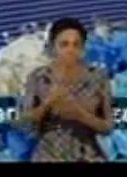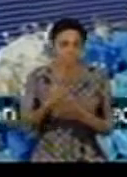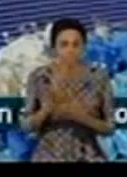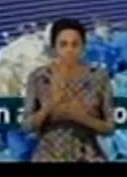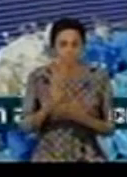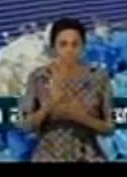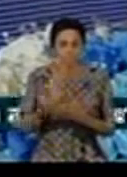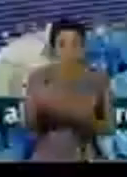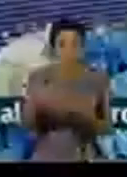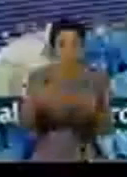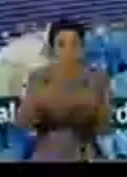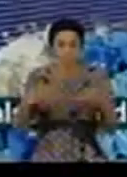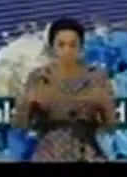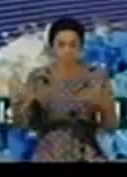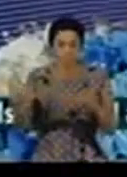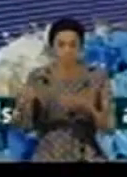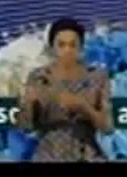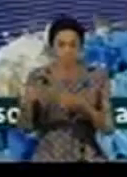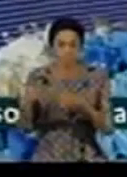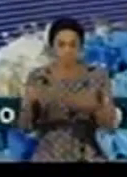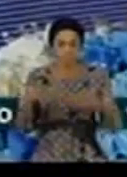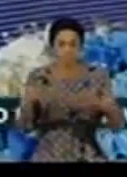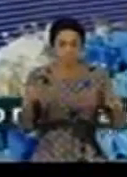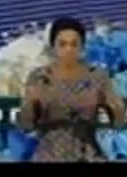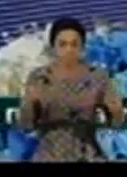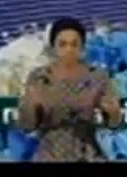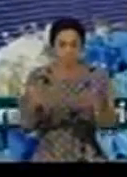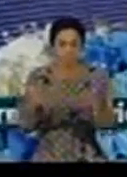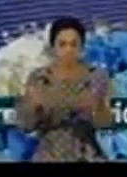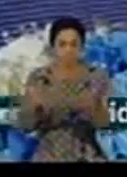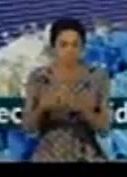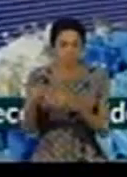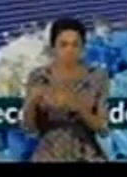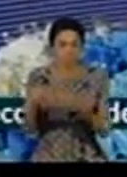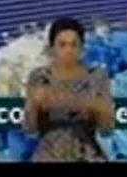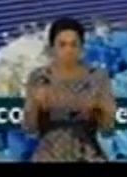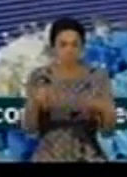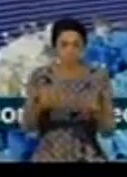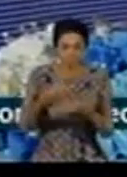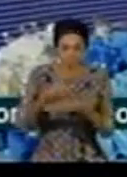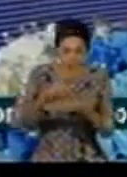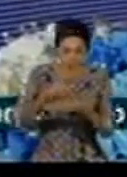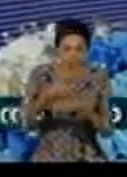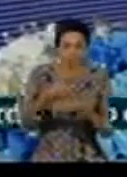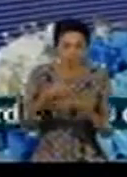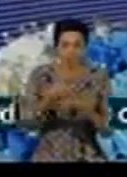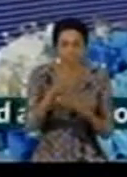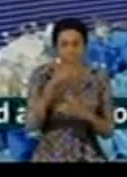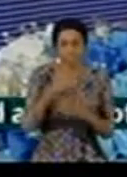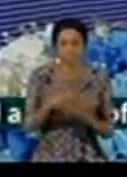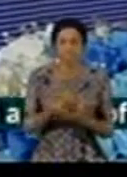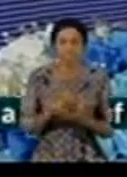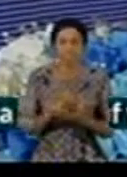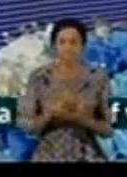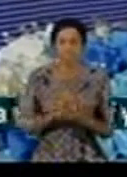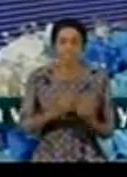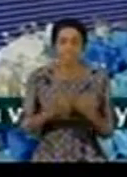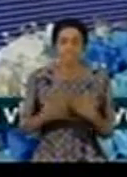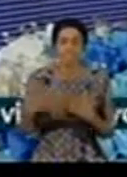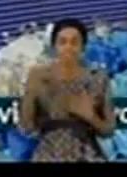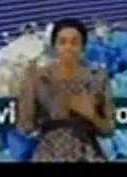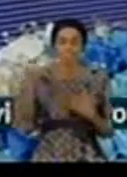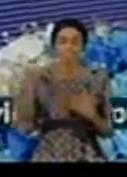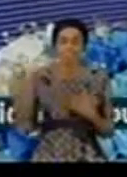out quickly, those of us. I can see some of them there now. Please, let's arrange them in order